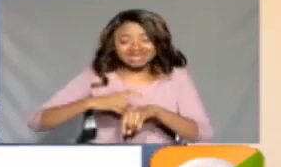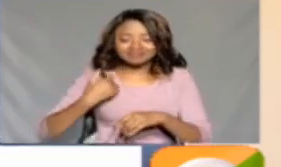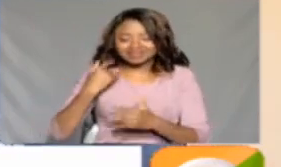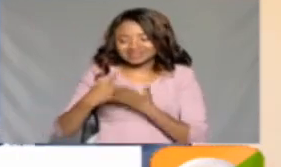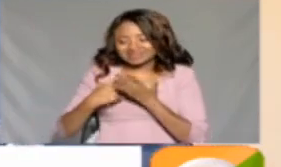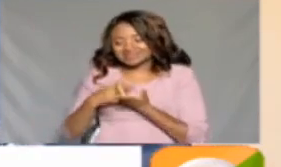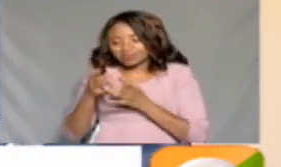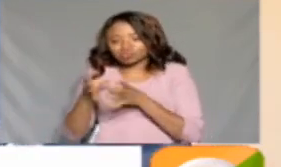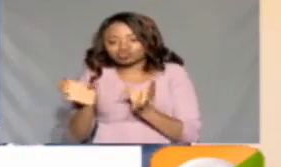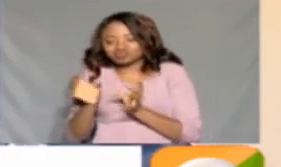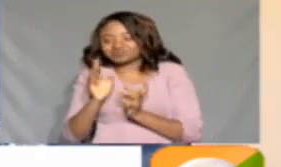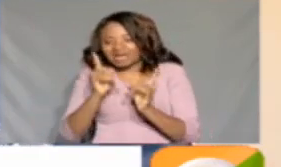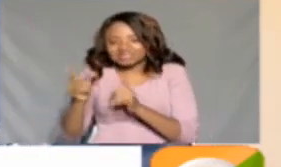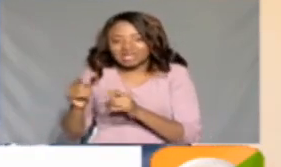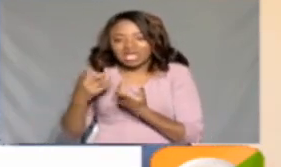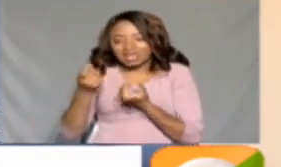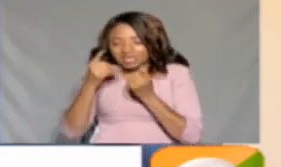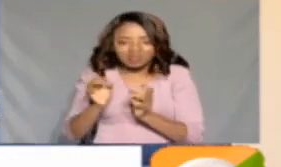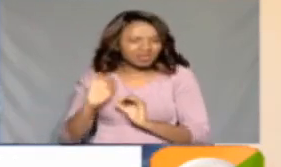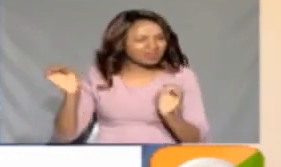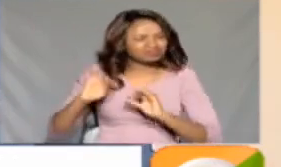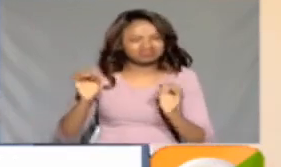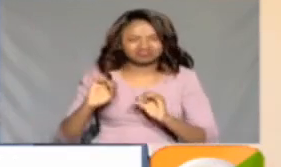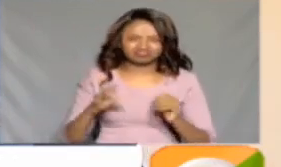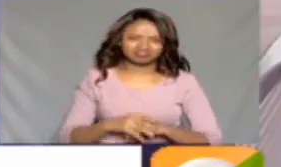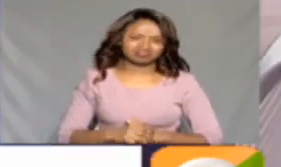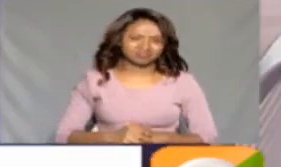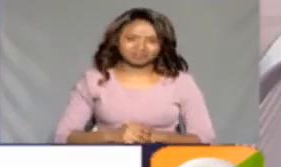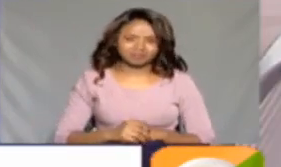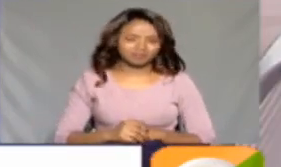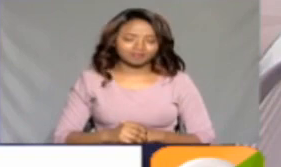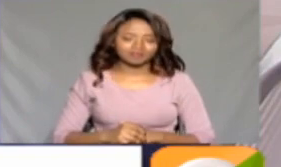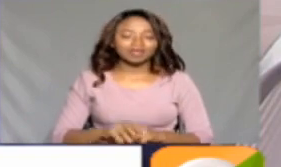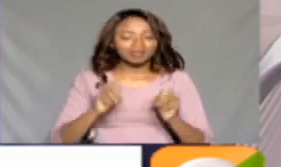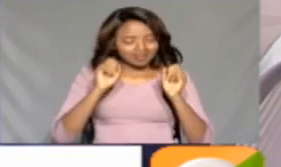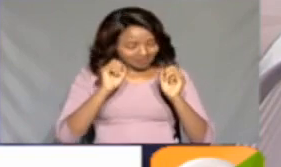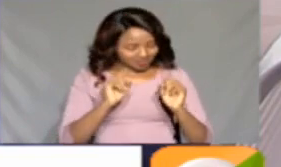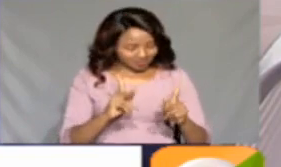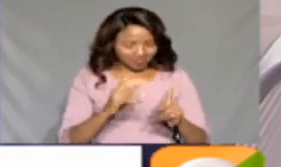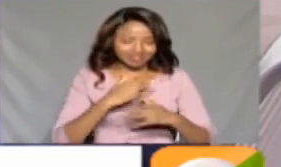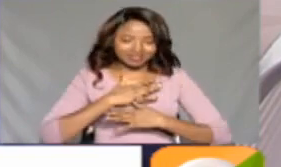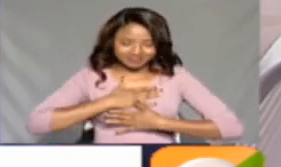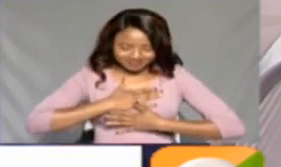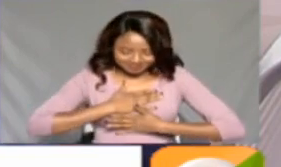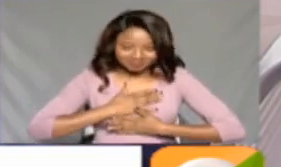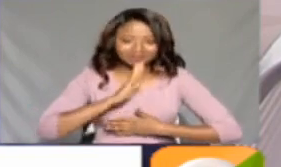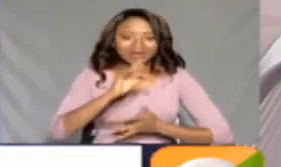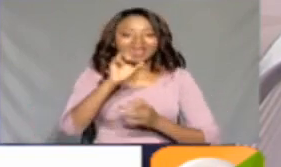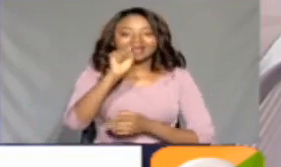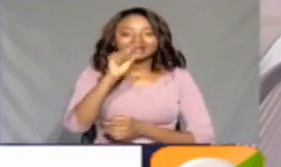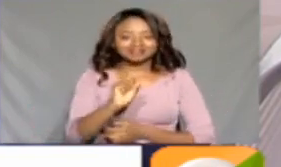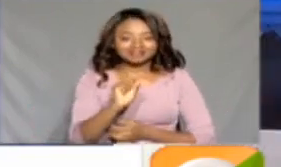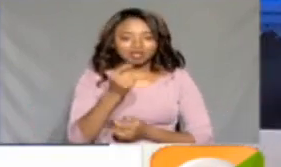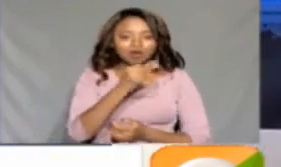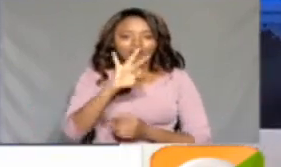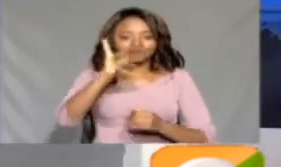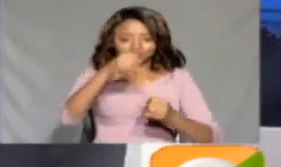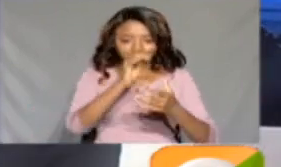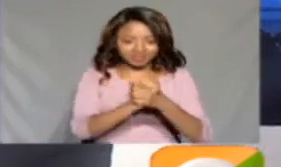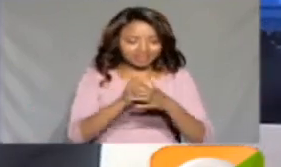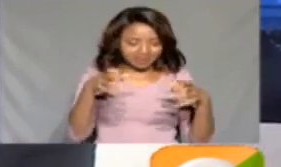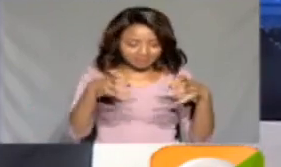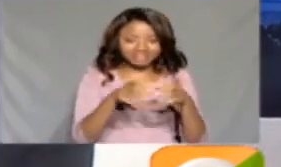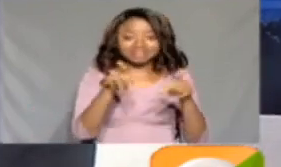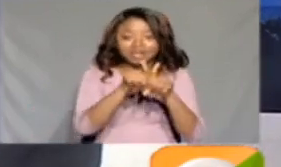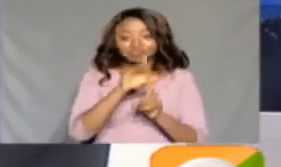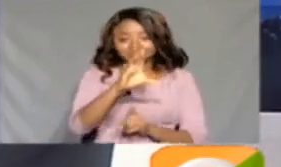sideshows, I think we'll be in 2022 and we'll not have done whatever we're supposed to be doing. All right, Honorable Raphael Tuju is the Secretary General of Jubilee Party,